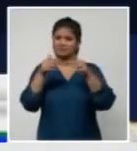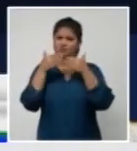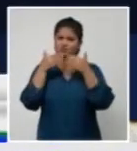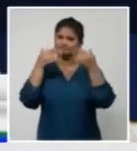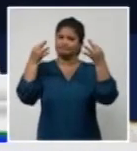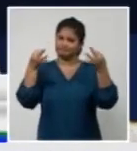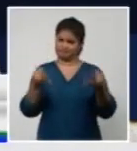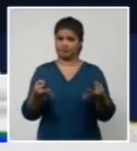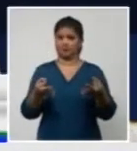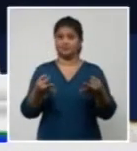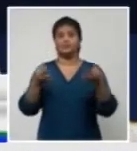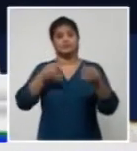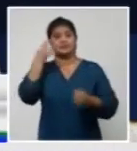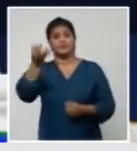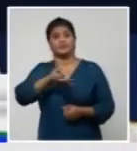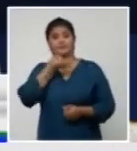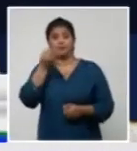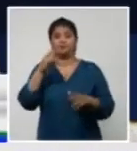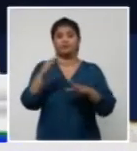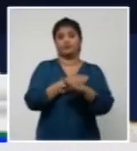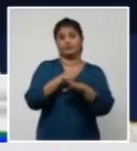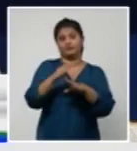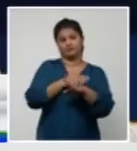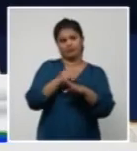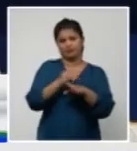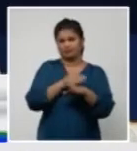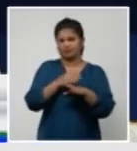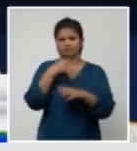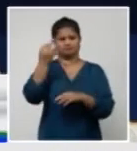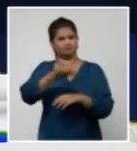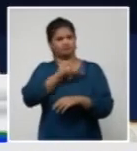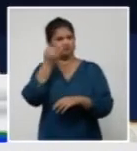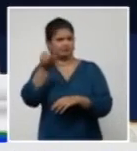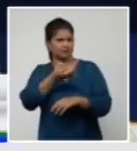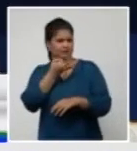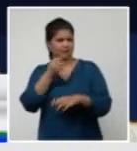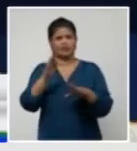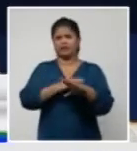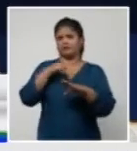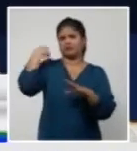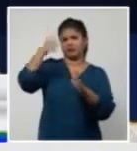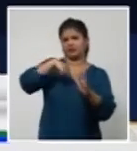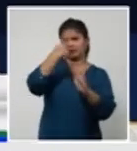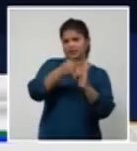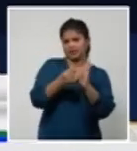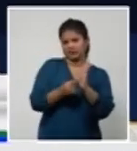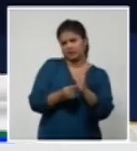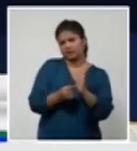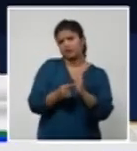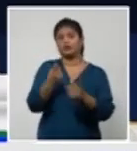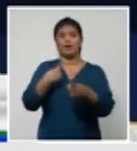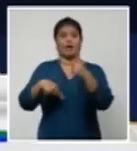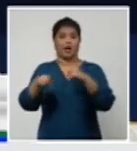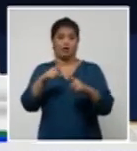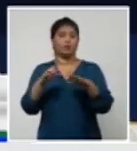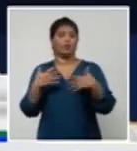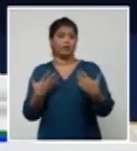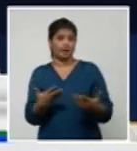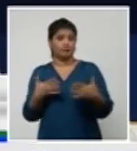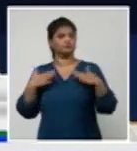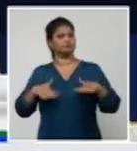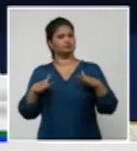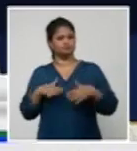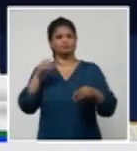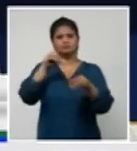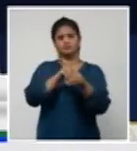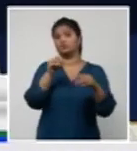Health Organization. She was very concerned about the evolution of the virus across the world and in the Americas, which continues